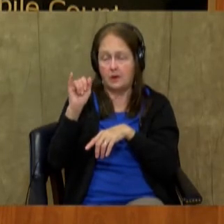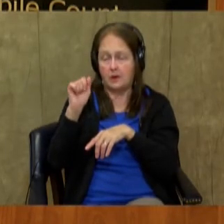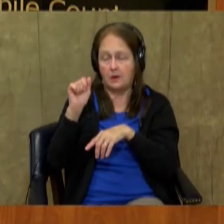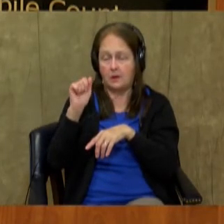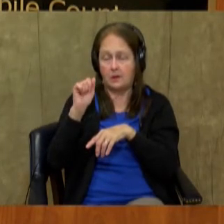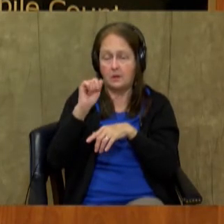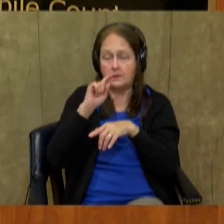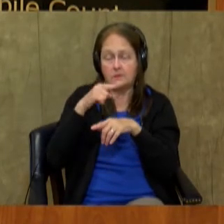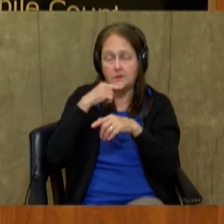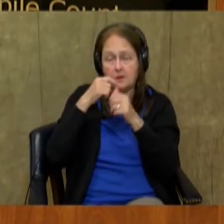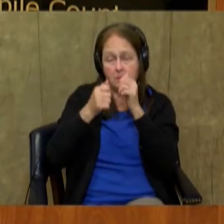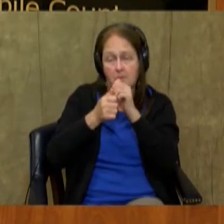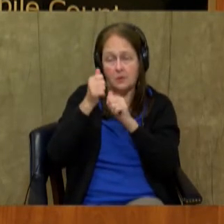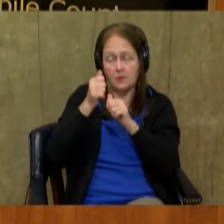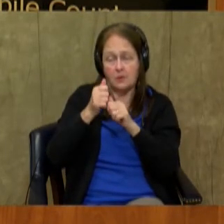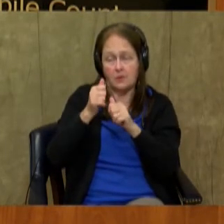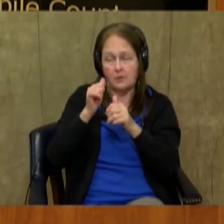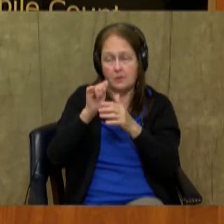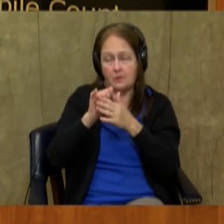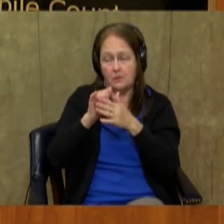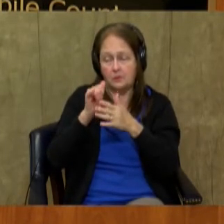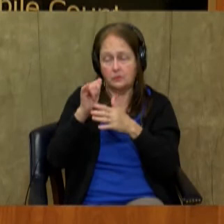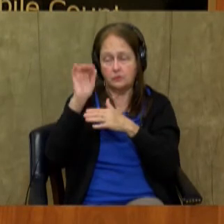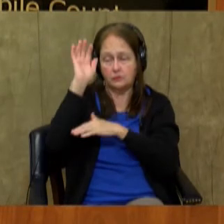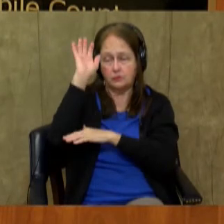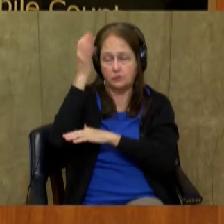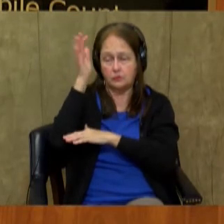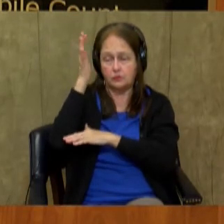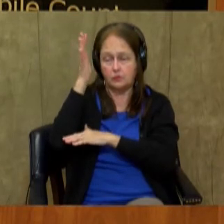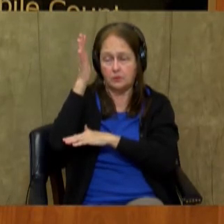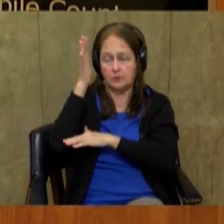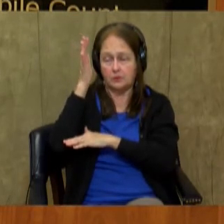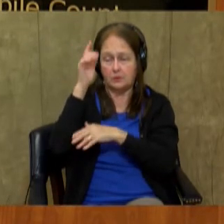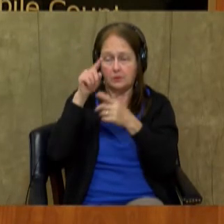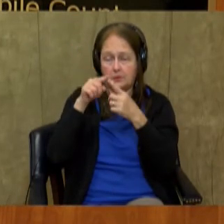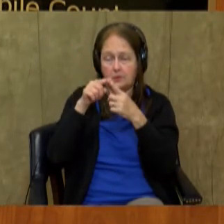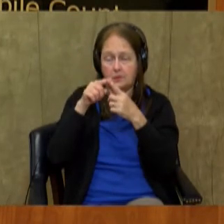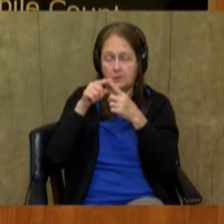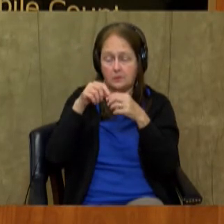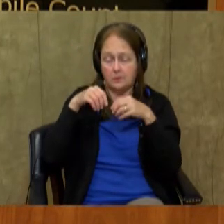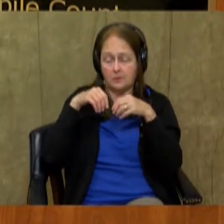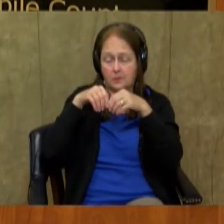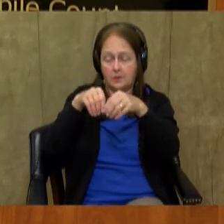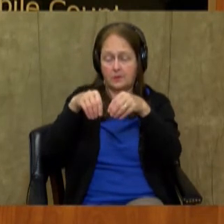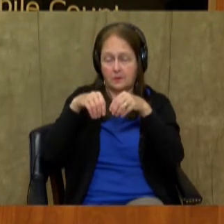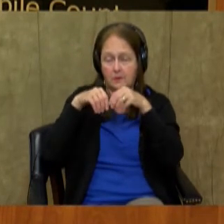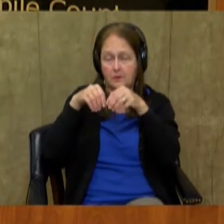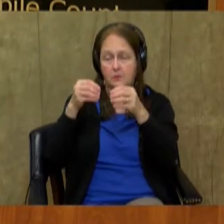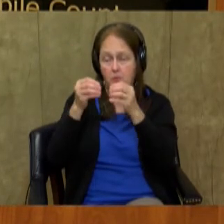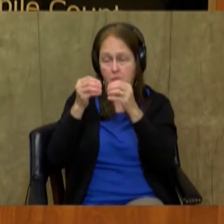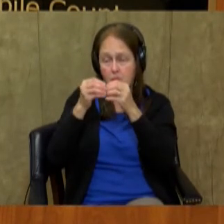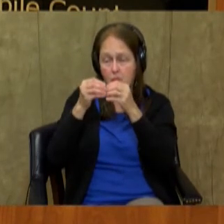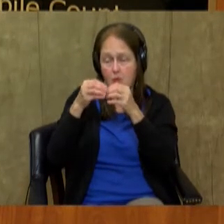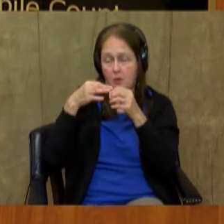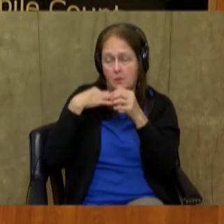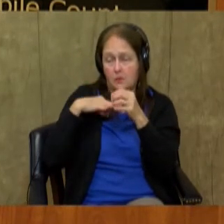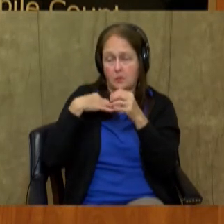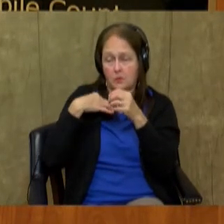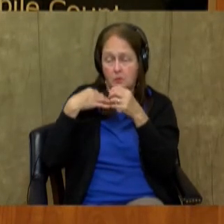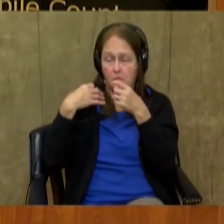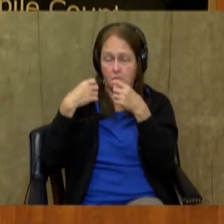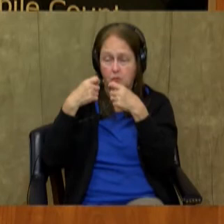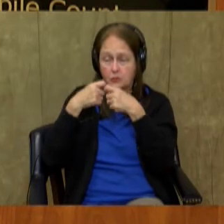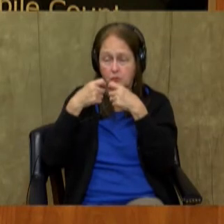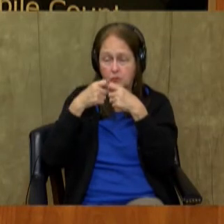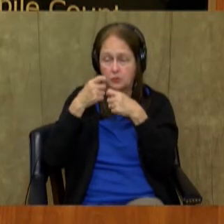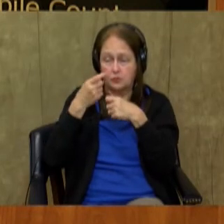unfortunately. Many times they're cutting down what trees there are there to then plant trees that are more profitable, rubber trees and